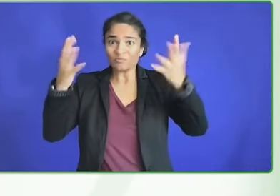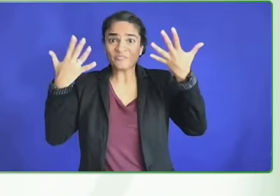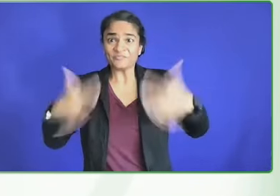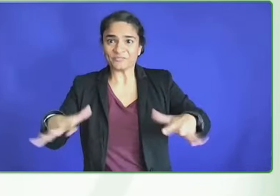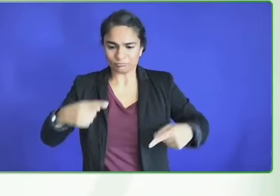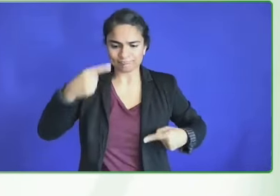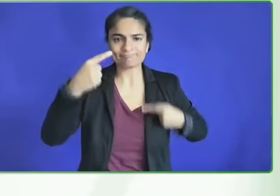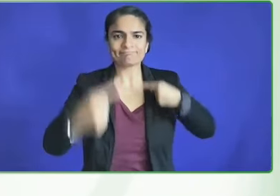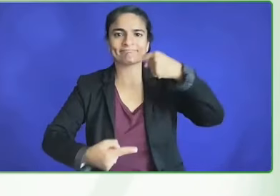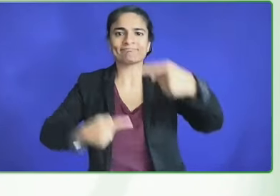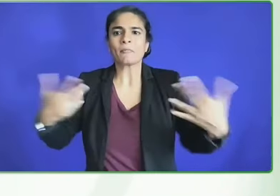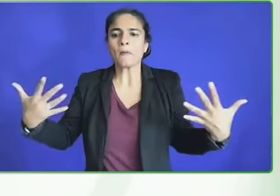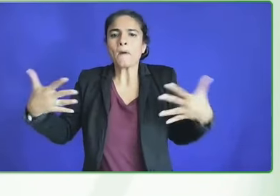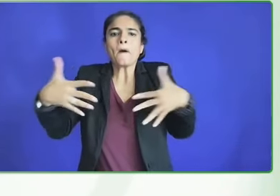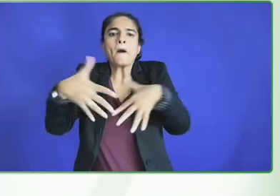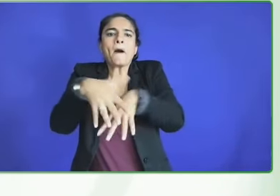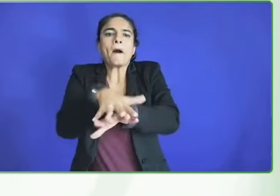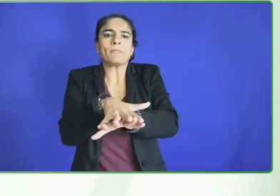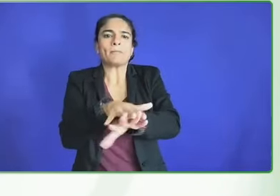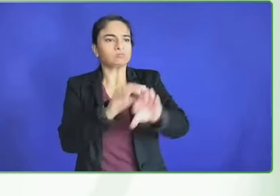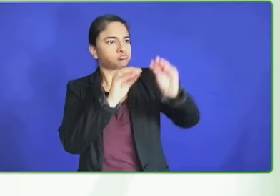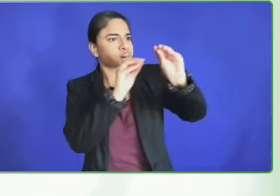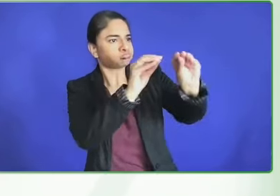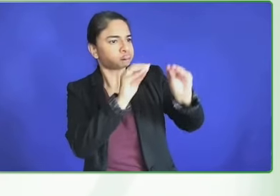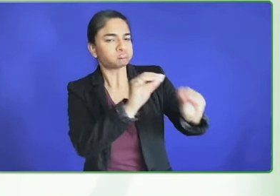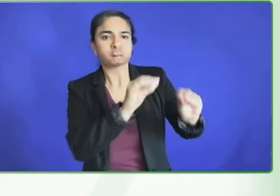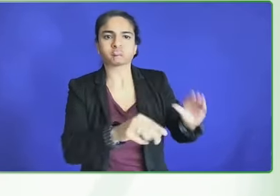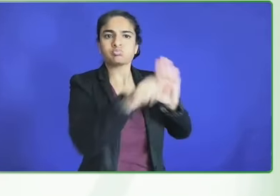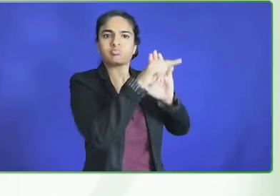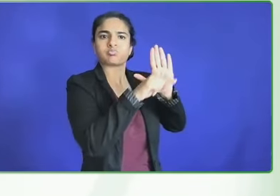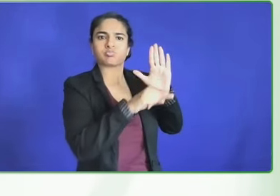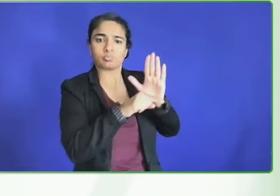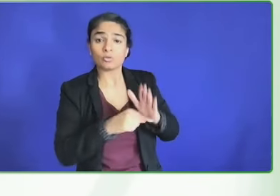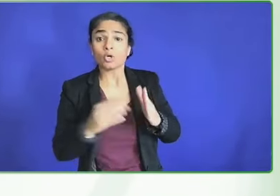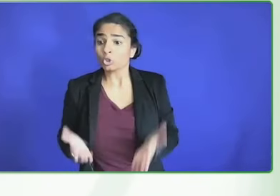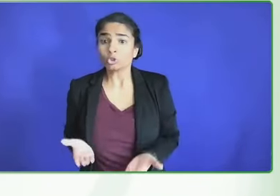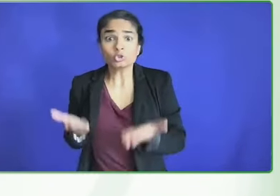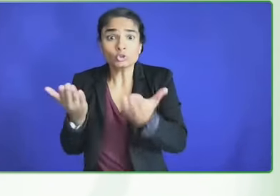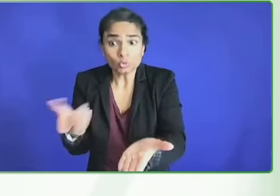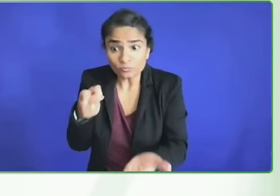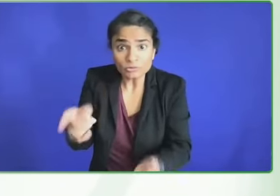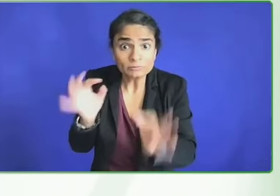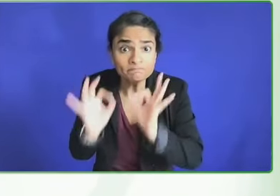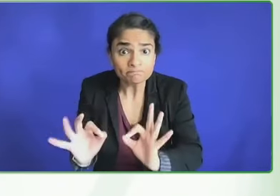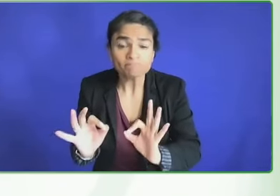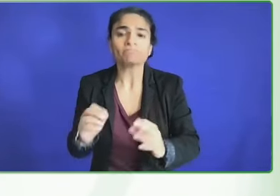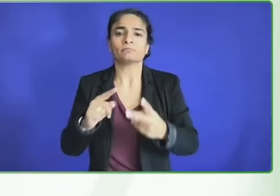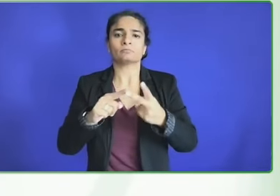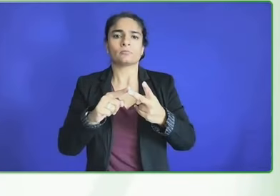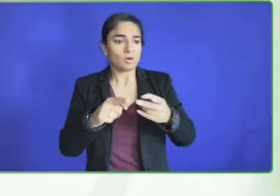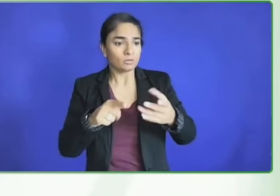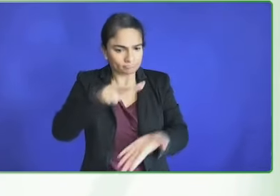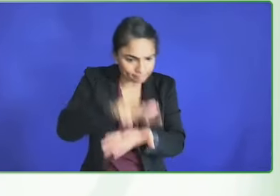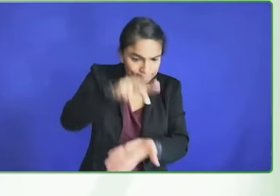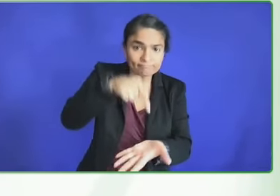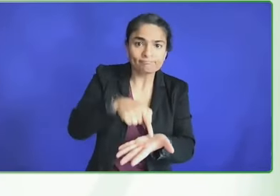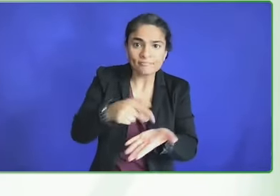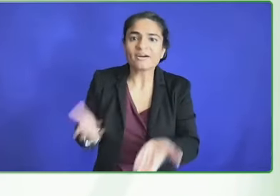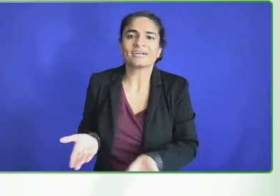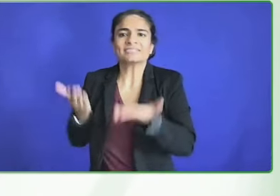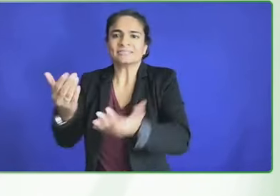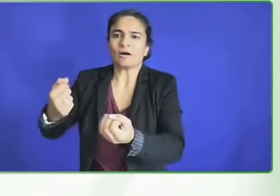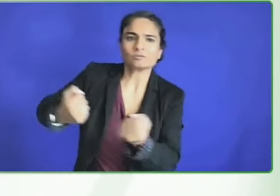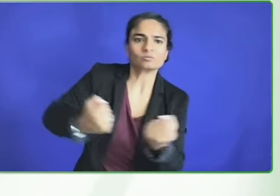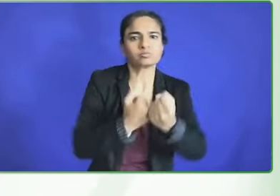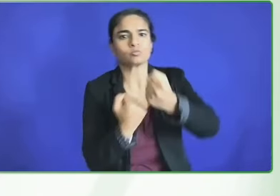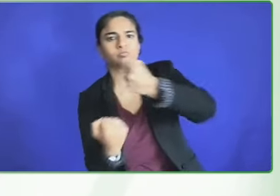Act. The Decision Support Service will allow persons to put in place decision supporters when they need them,